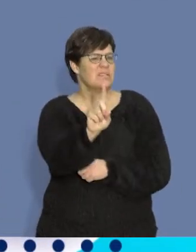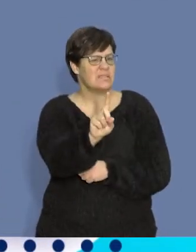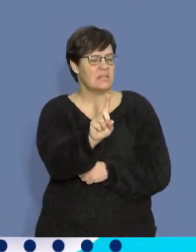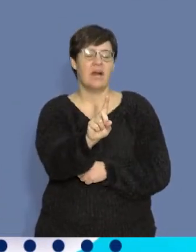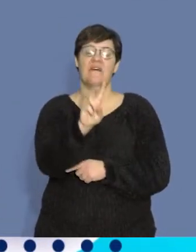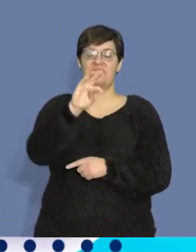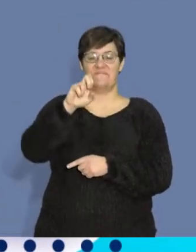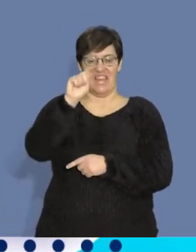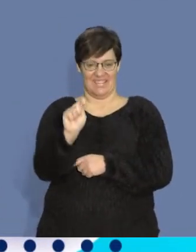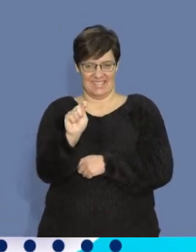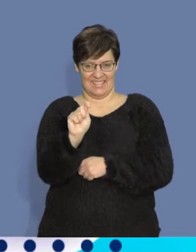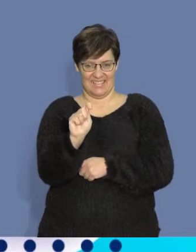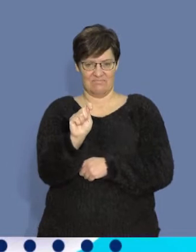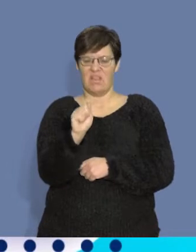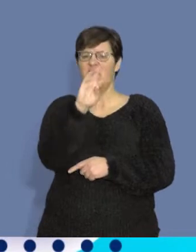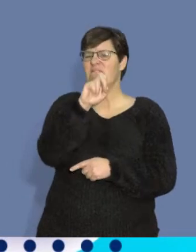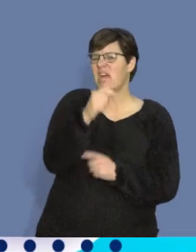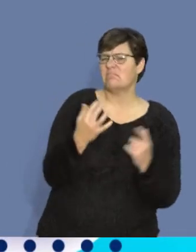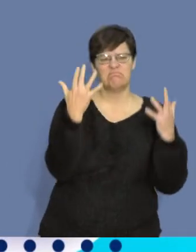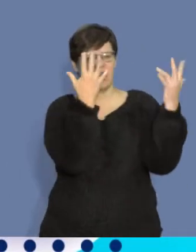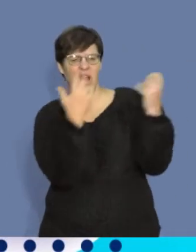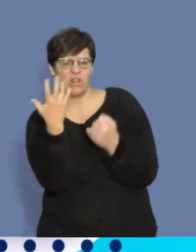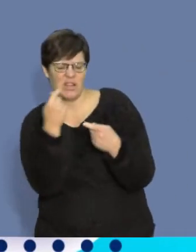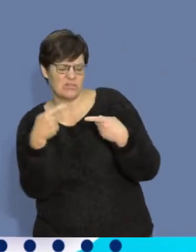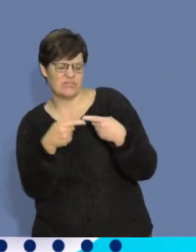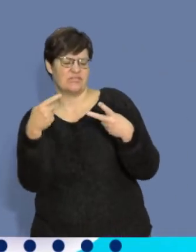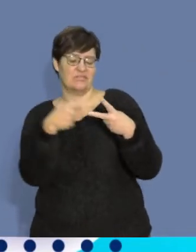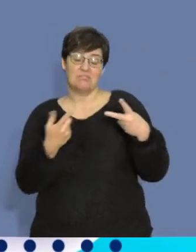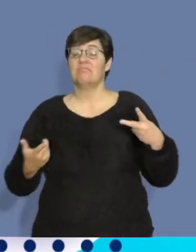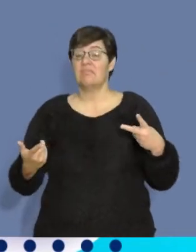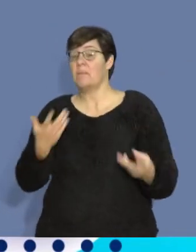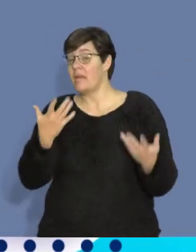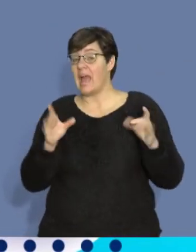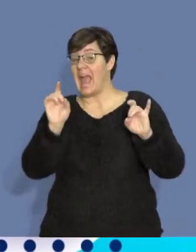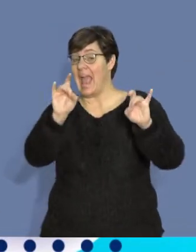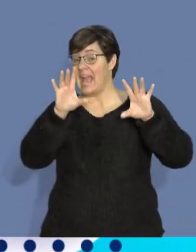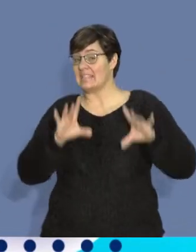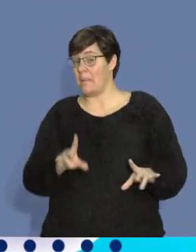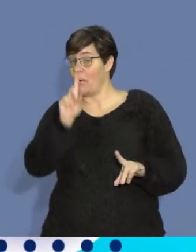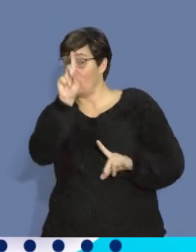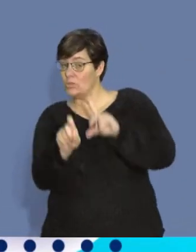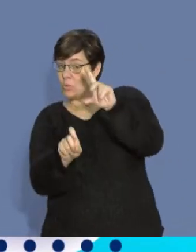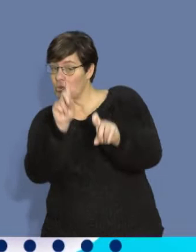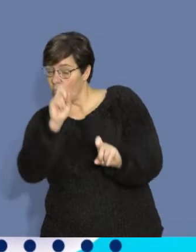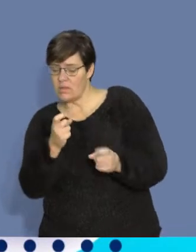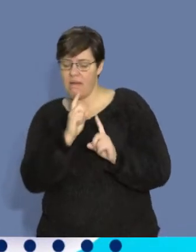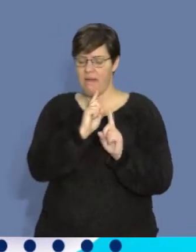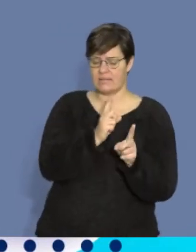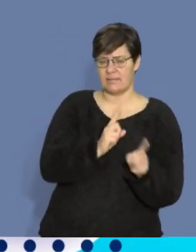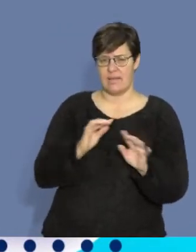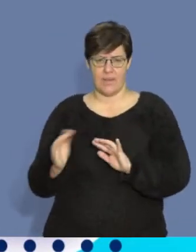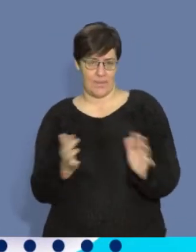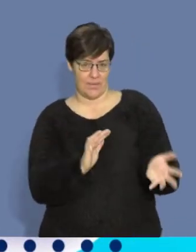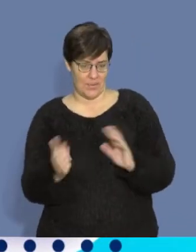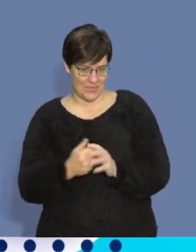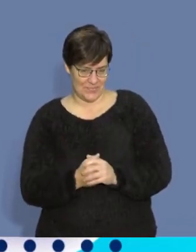be on VAT calculations and also possible examination types of questions. Let's quickly go